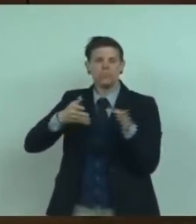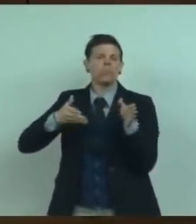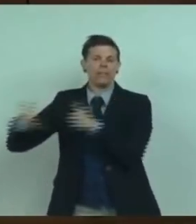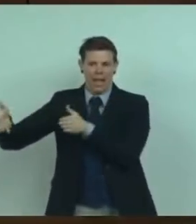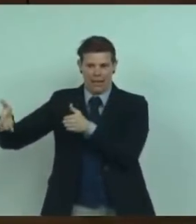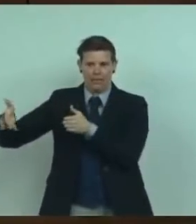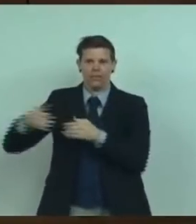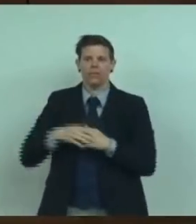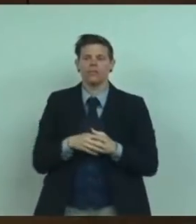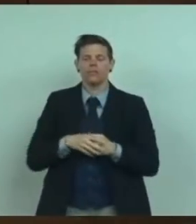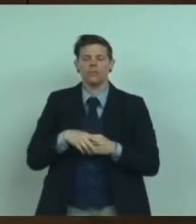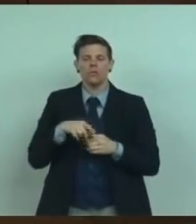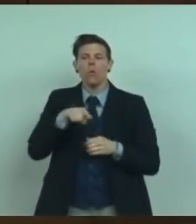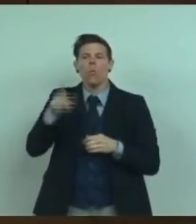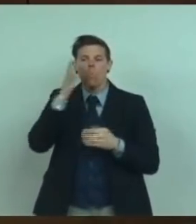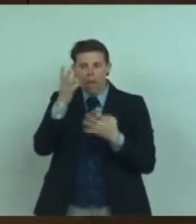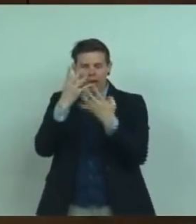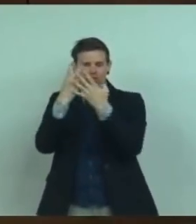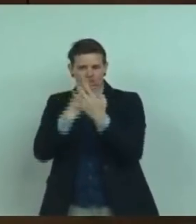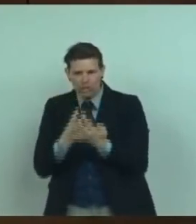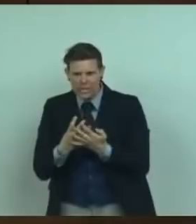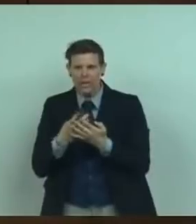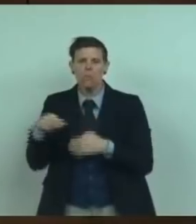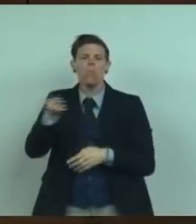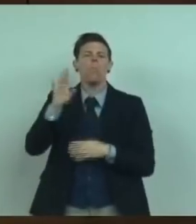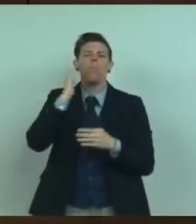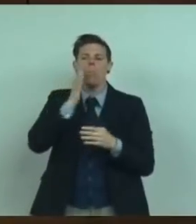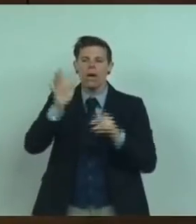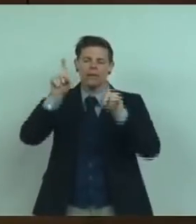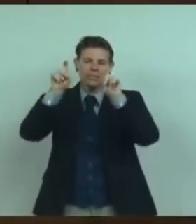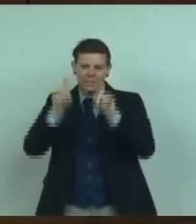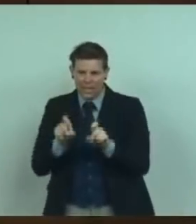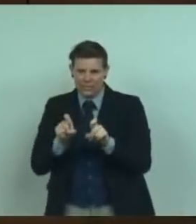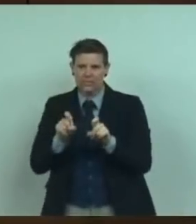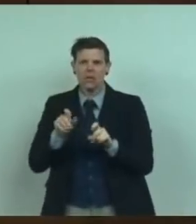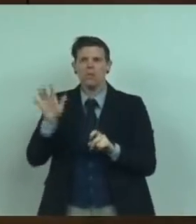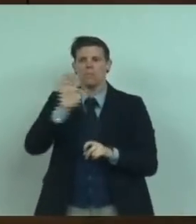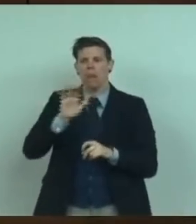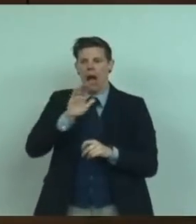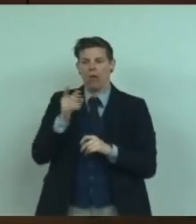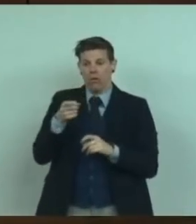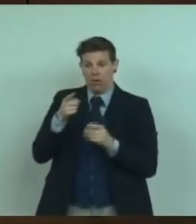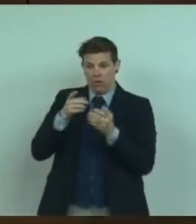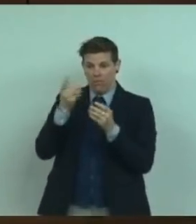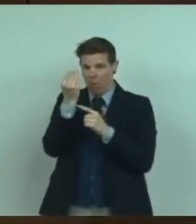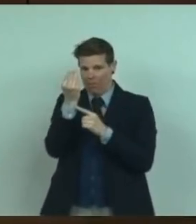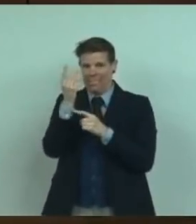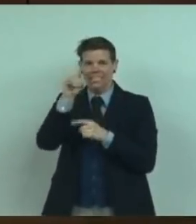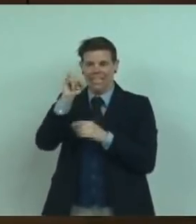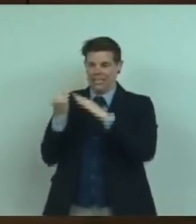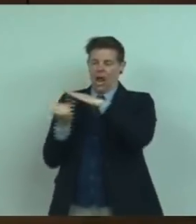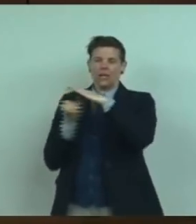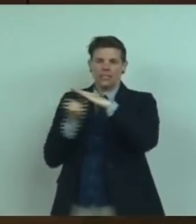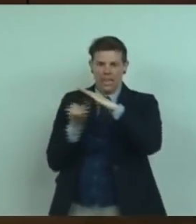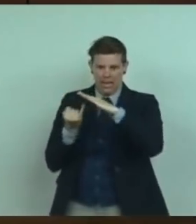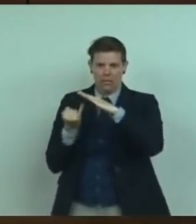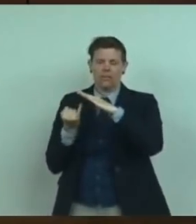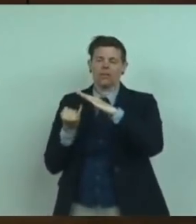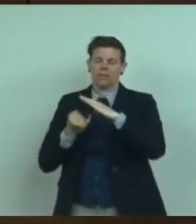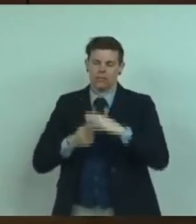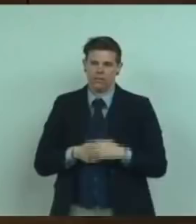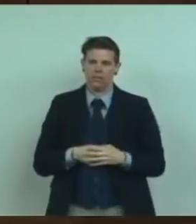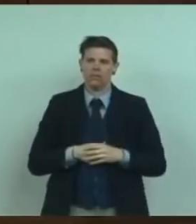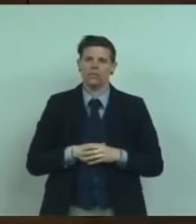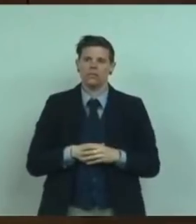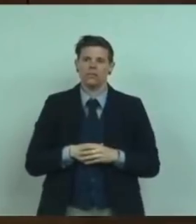14-day self-isolation so that they're practicing the most productive, specific efforts. And